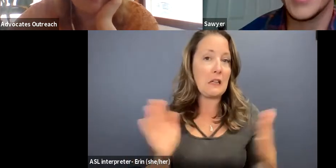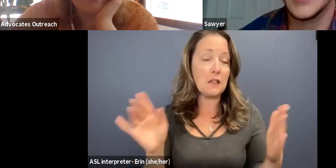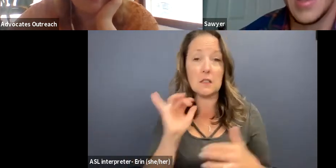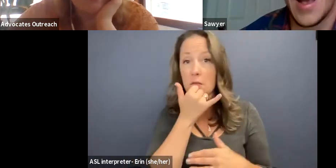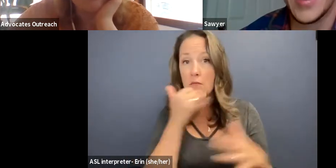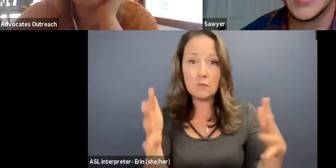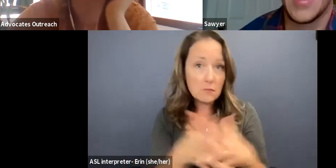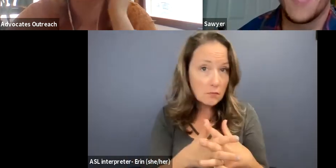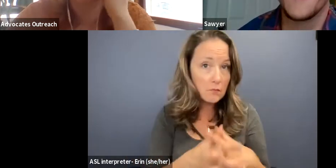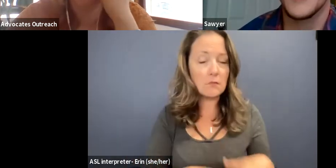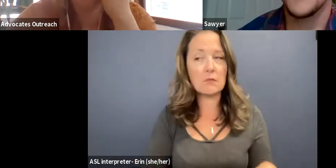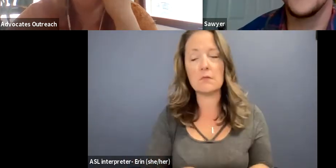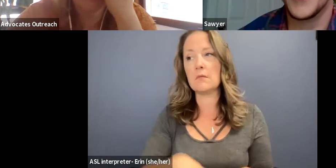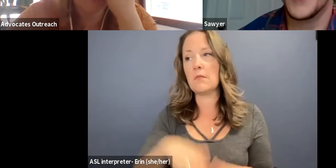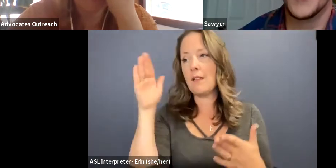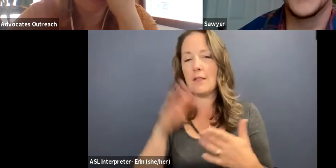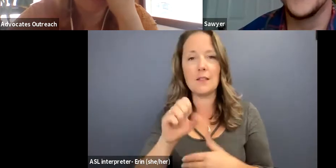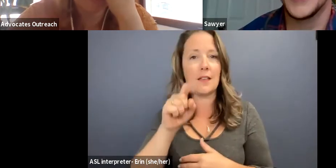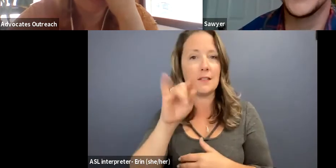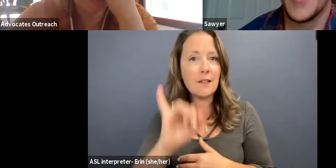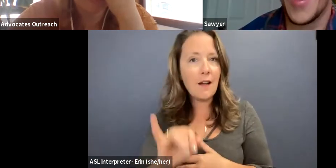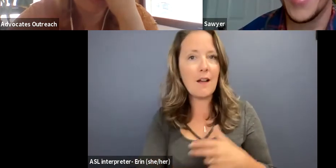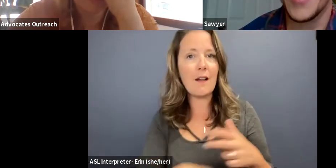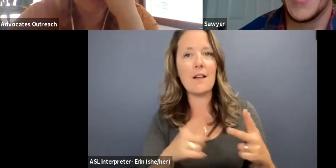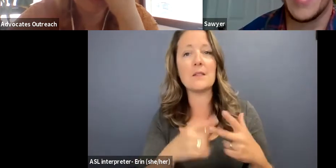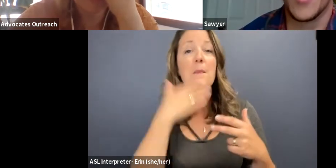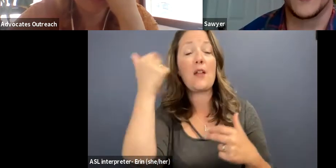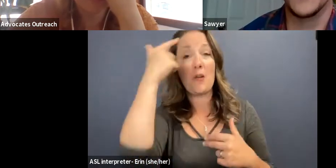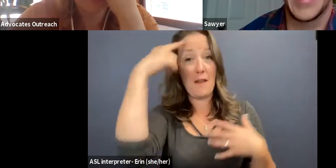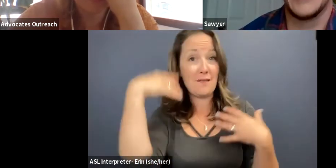Amazing. And it's,